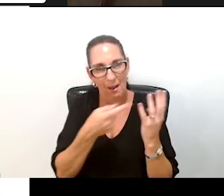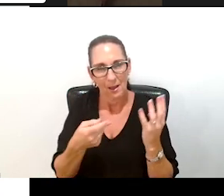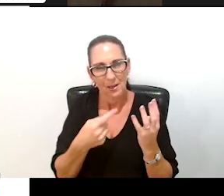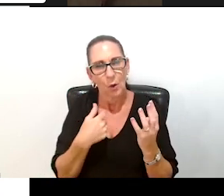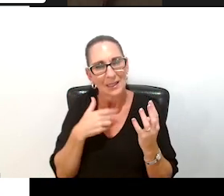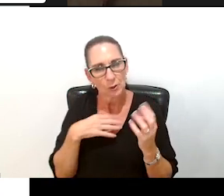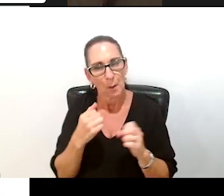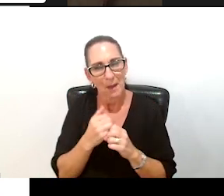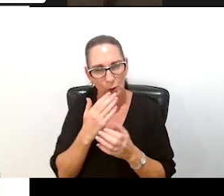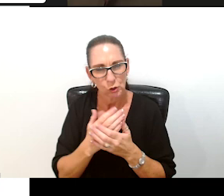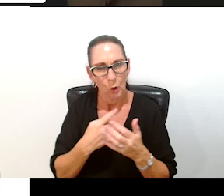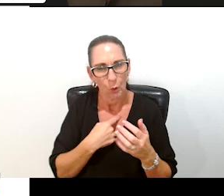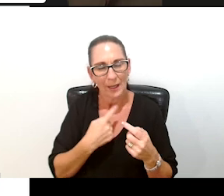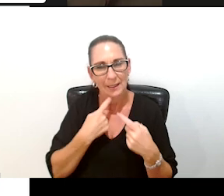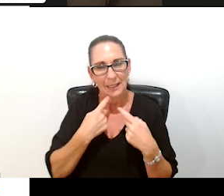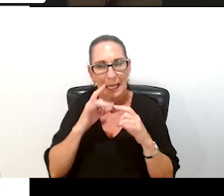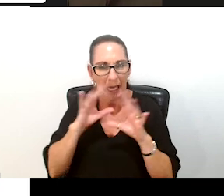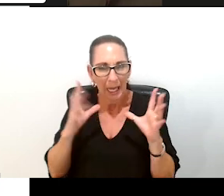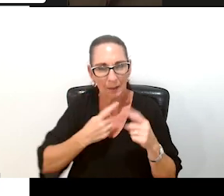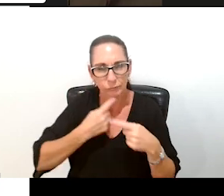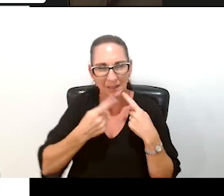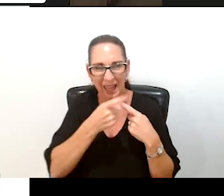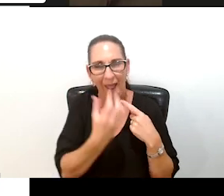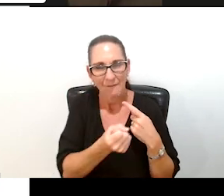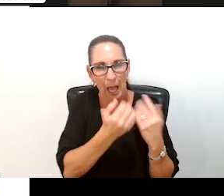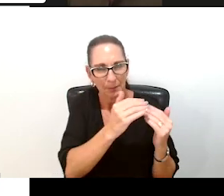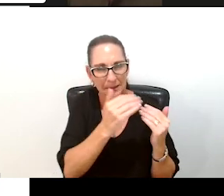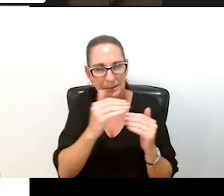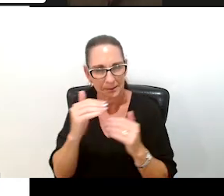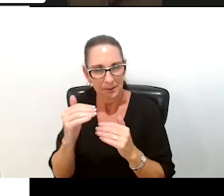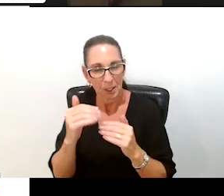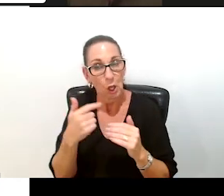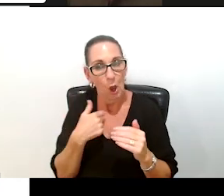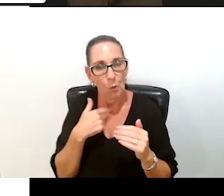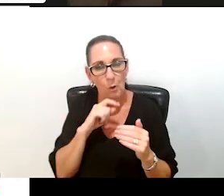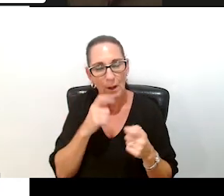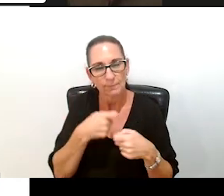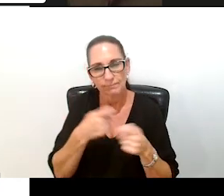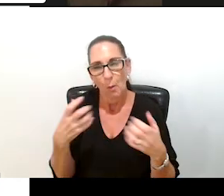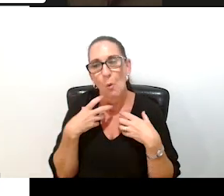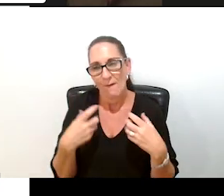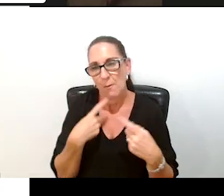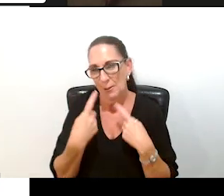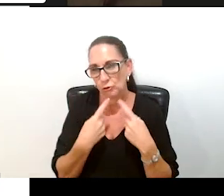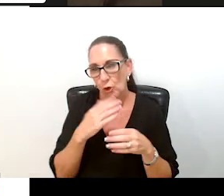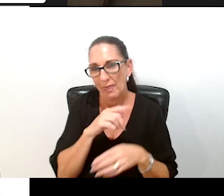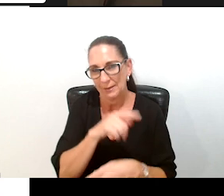carefully describe their limitations. And so we'll be making lots of information available about that.